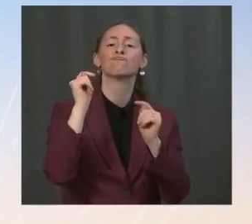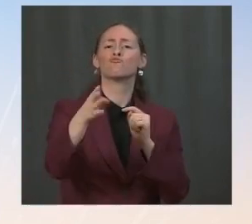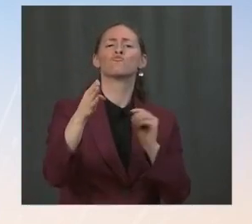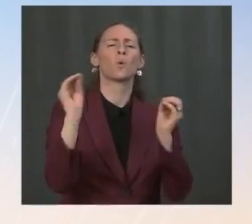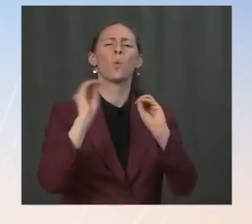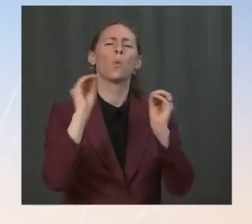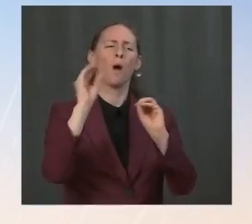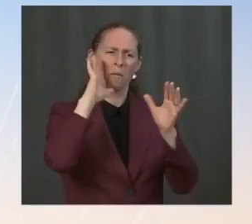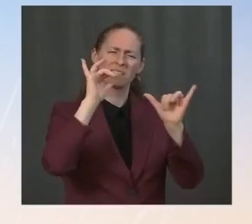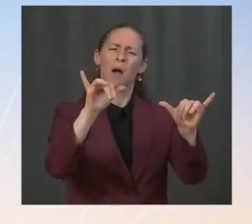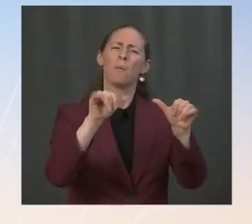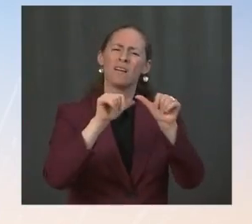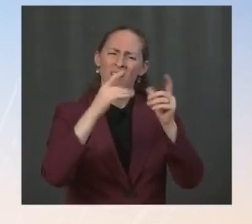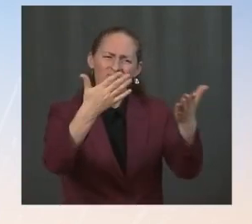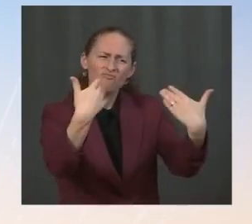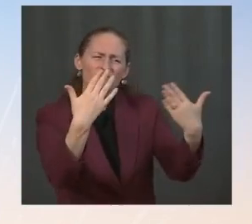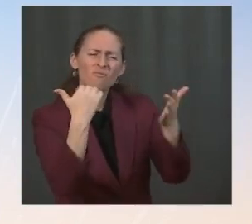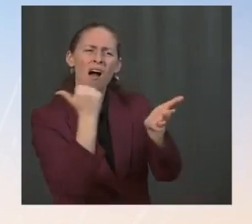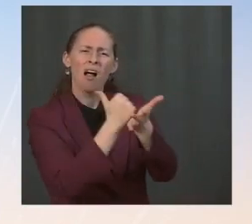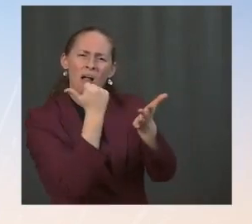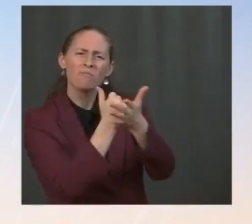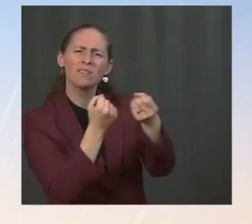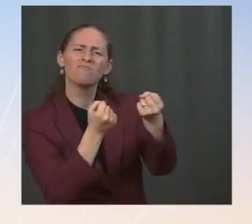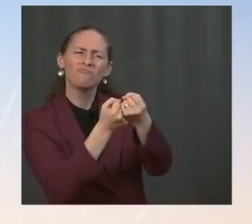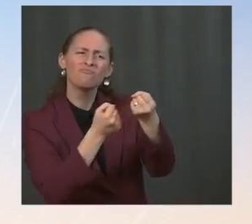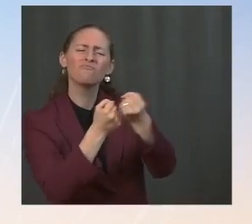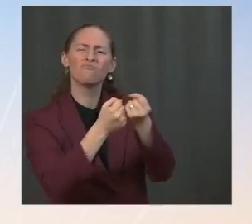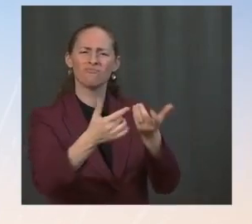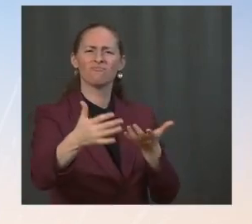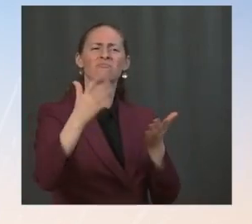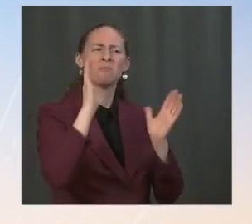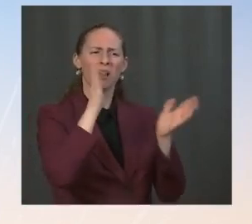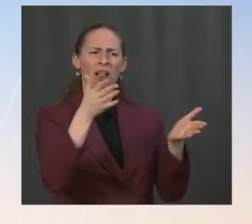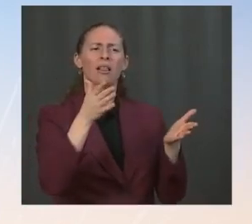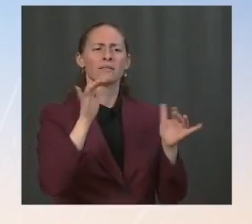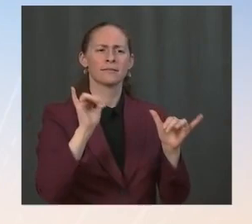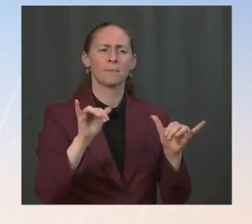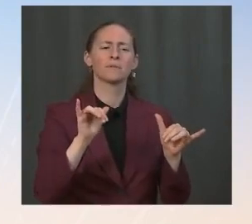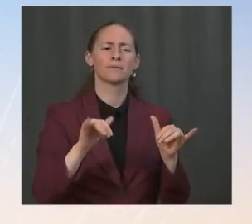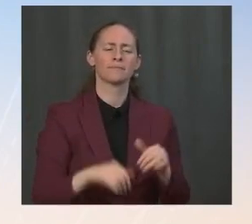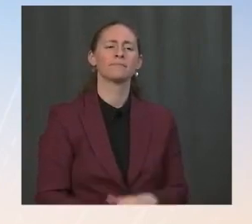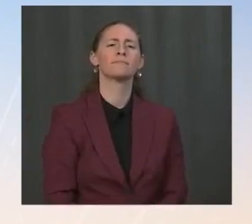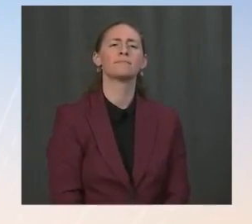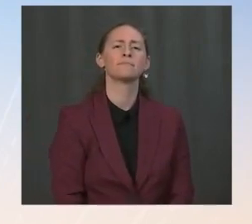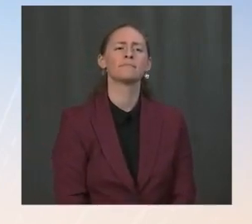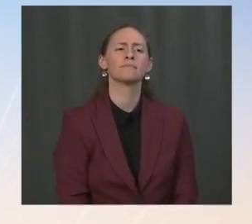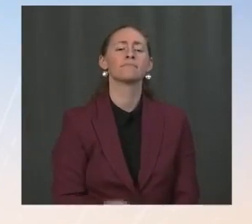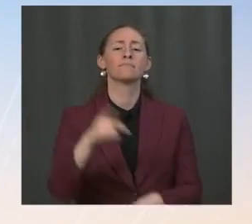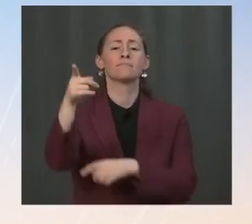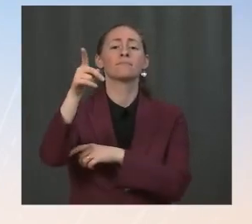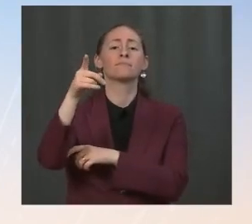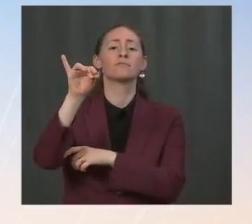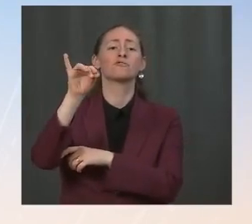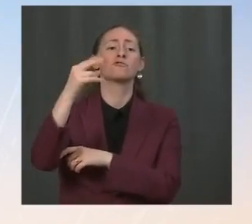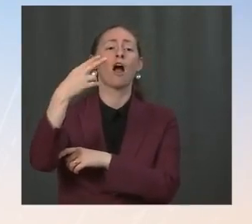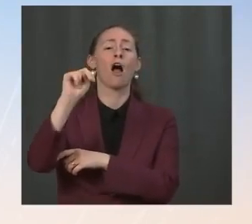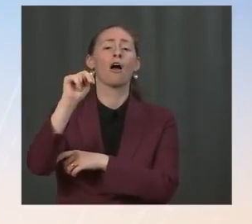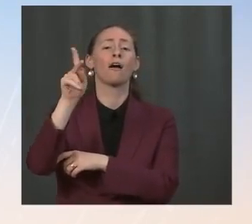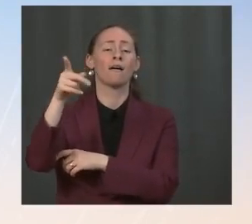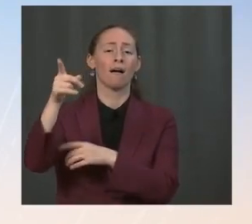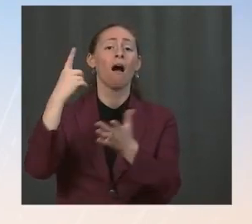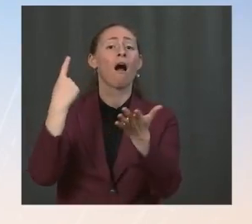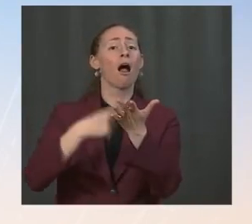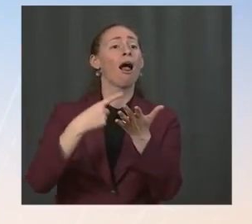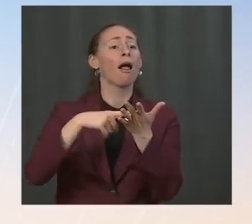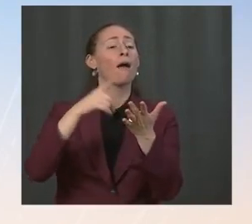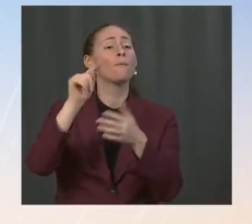getting our Afghan partners out. And I think he put out that tweet, John Kirby, as the Pentagon spokesperson, put out that tweet because there was a great deal of reporting that